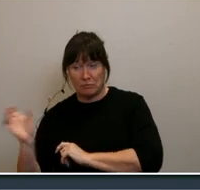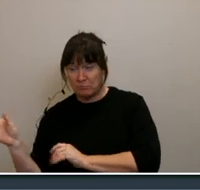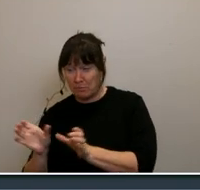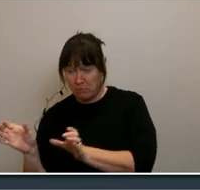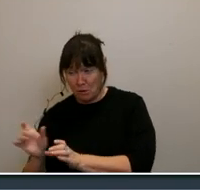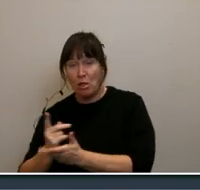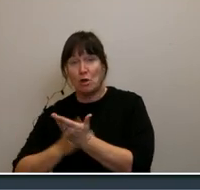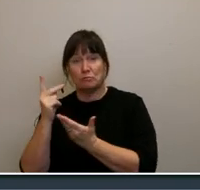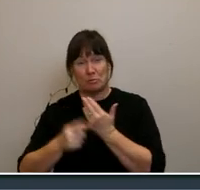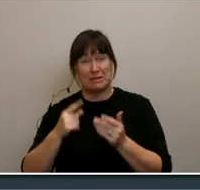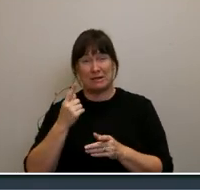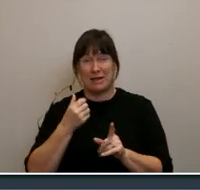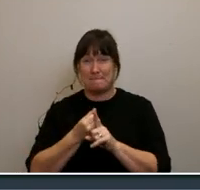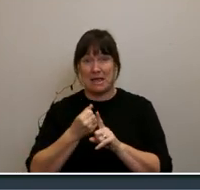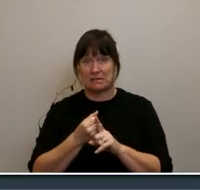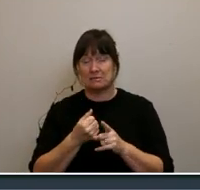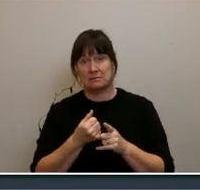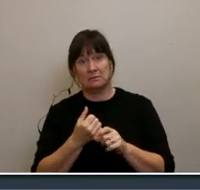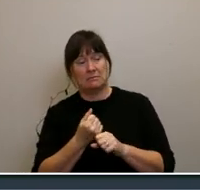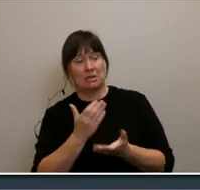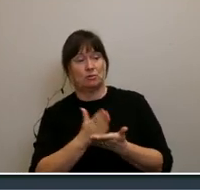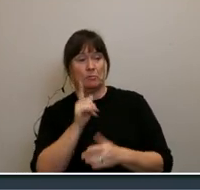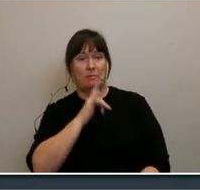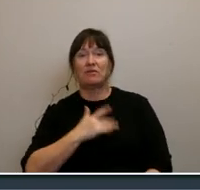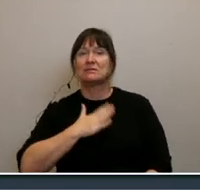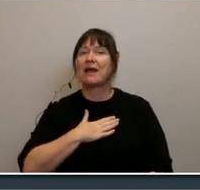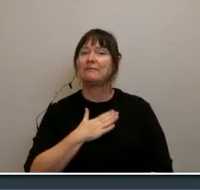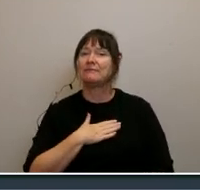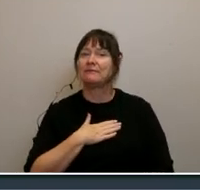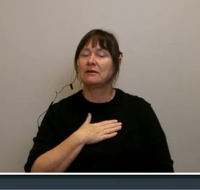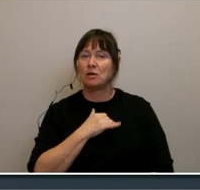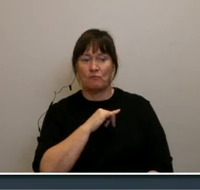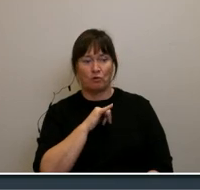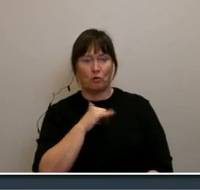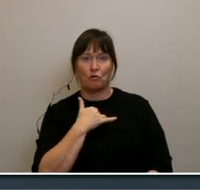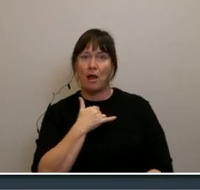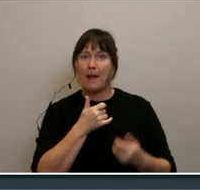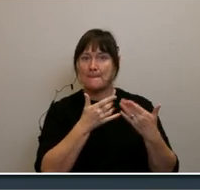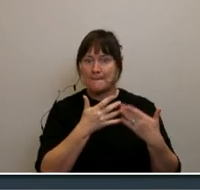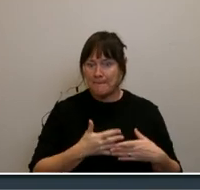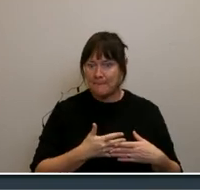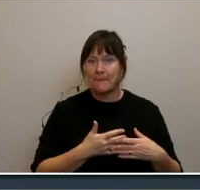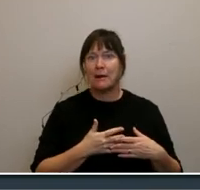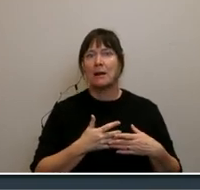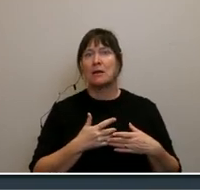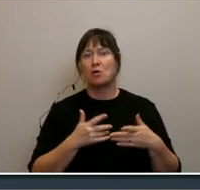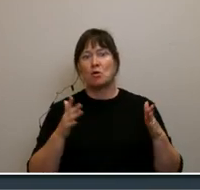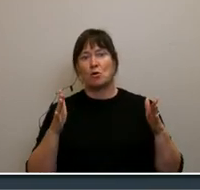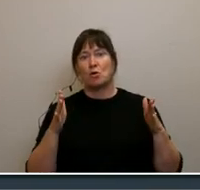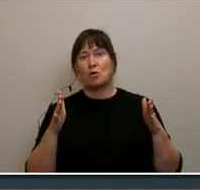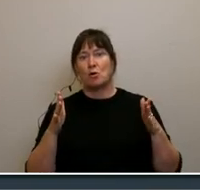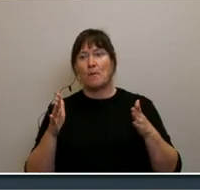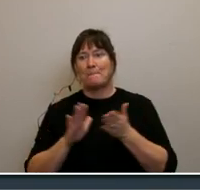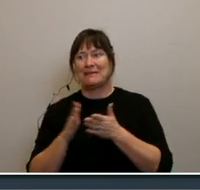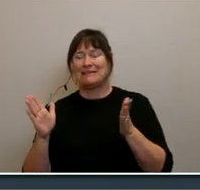these programs can have a significant effect on how safe people feel, crime statistics, intelligence collecting and reduced workload